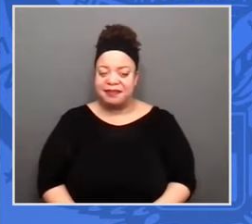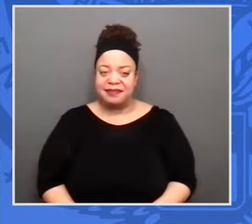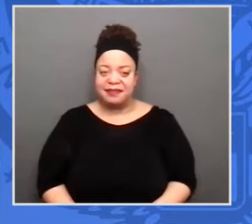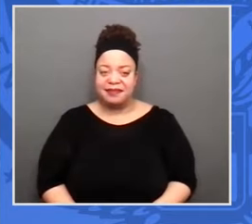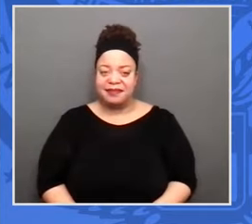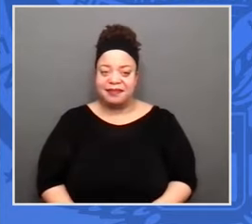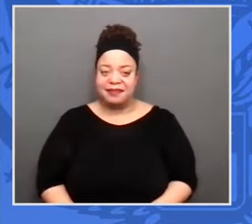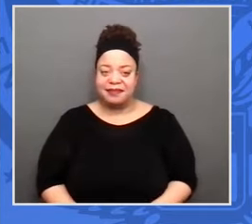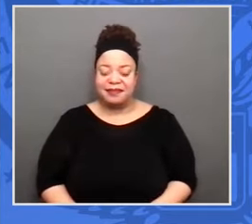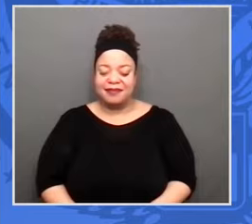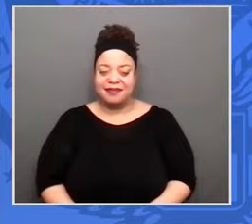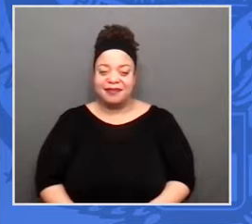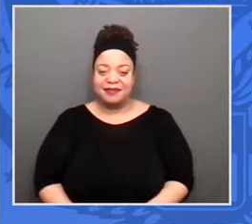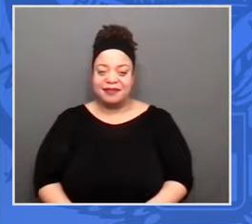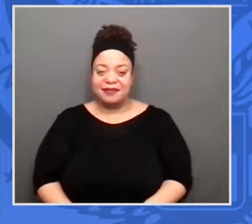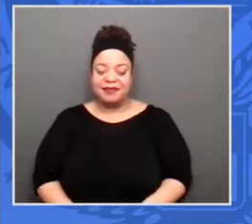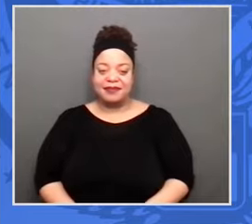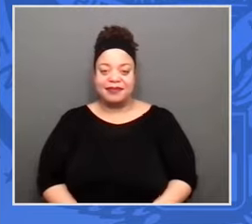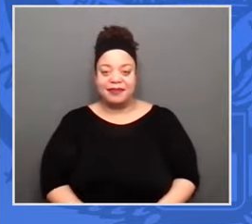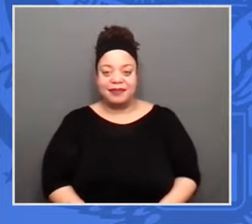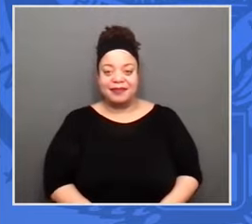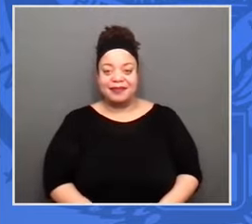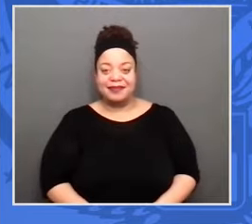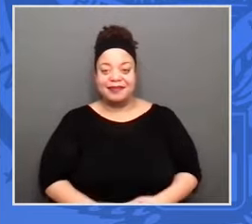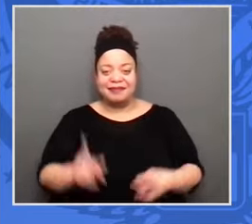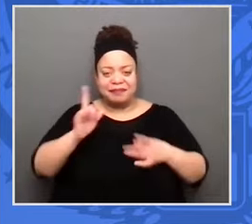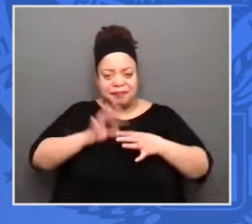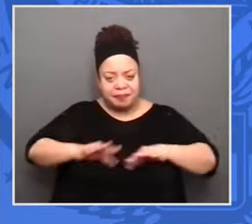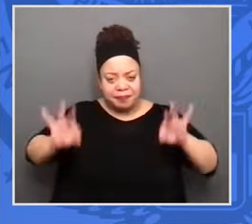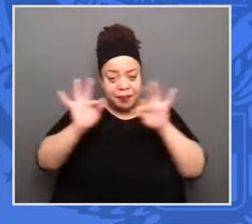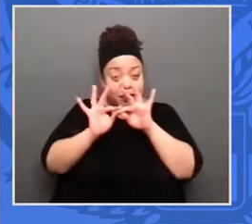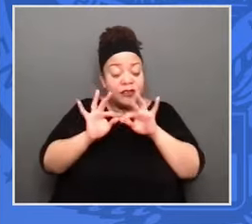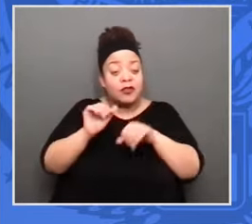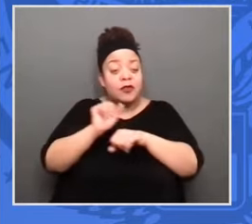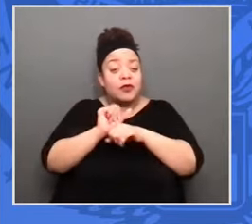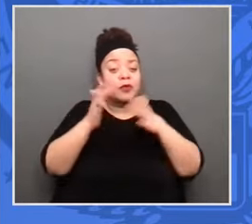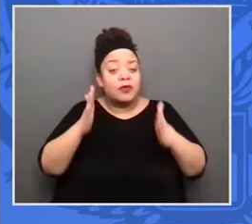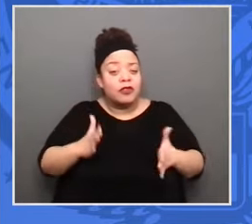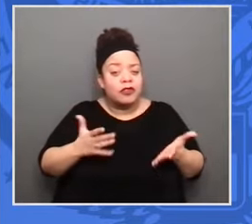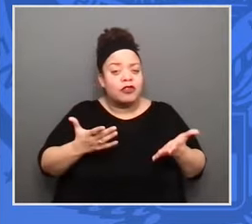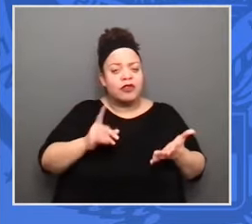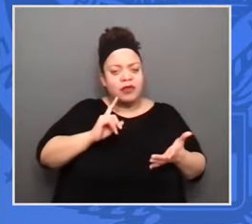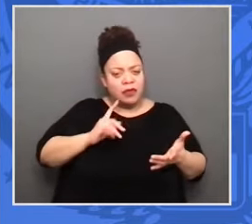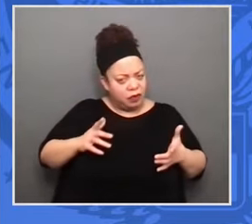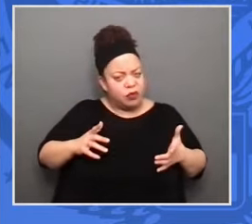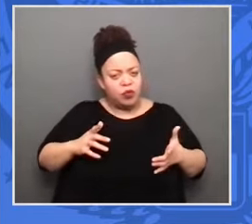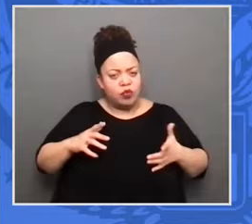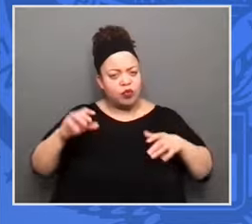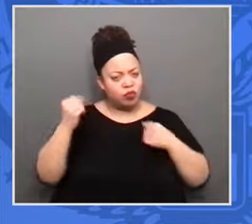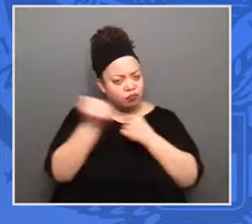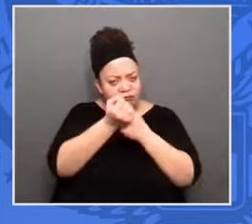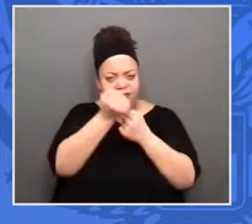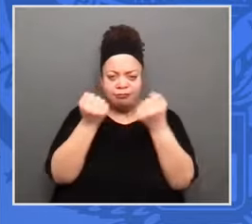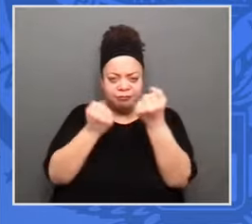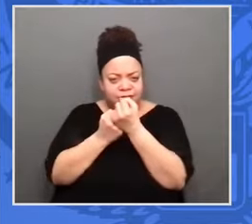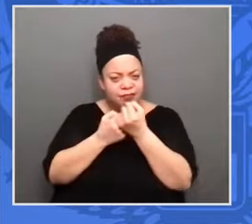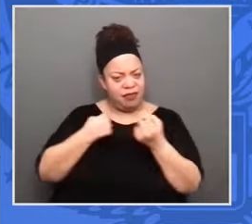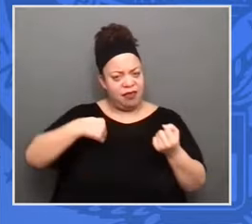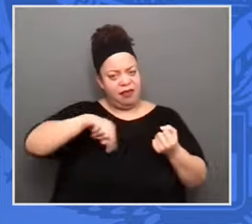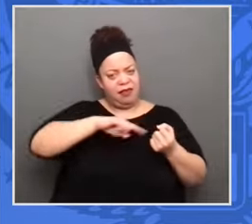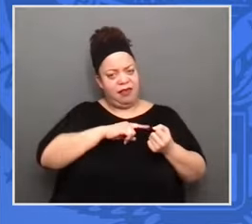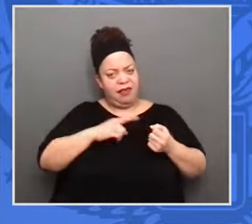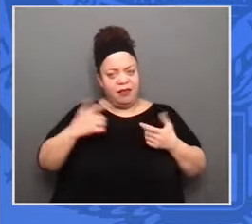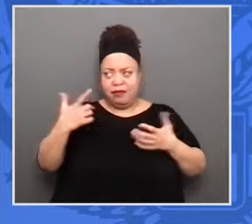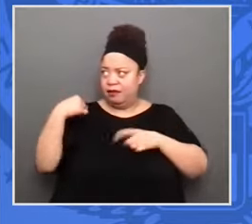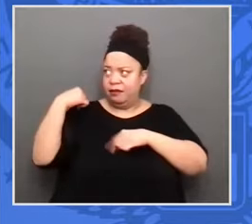I think the essential workers carried the rest of us on their shoulders through these many months. The grocery store clerks, the delivery clerks,